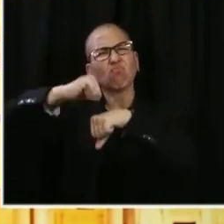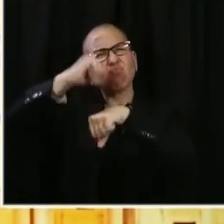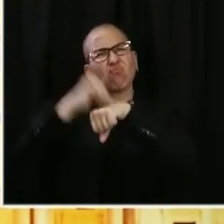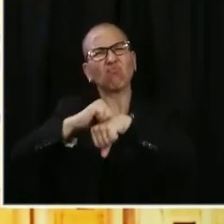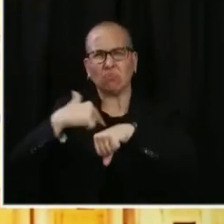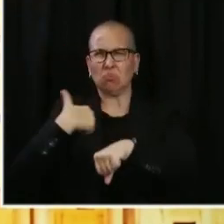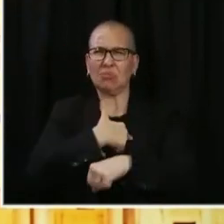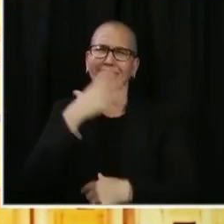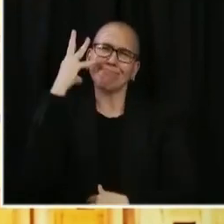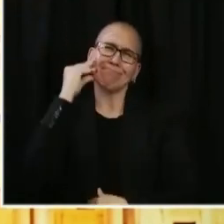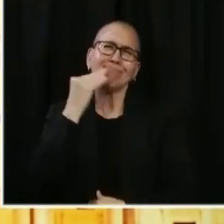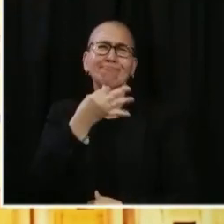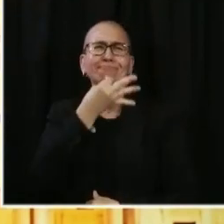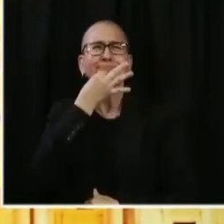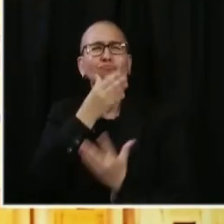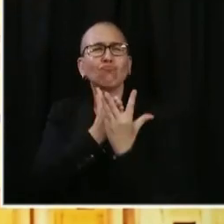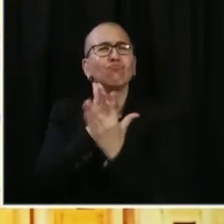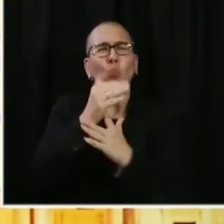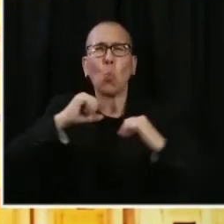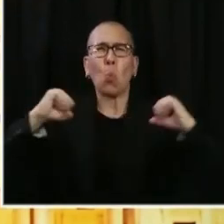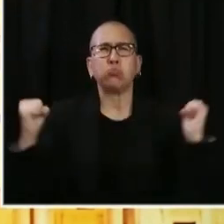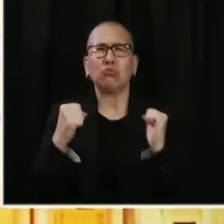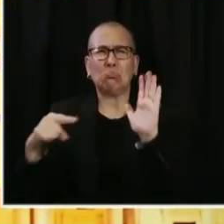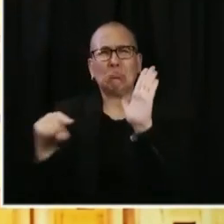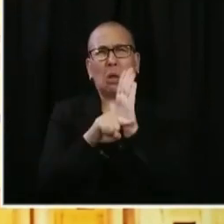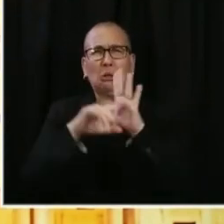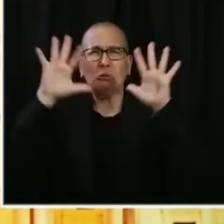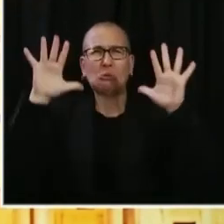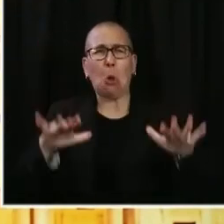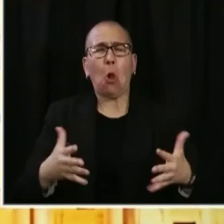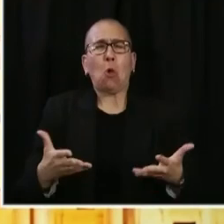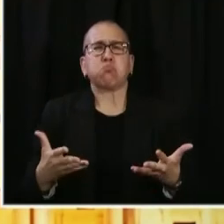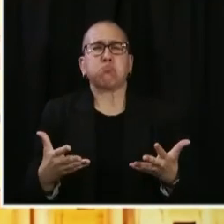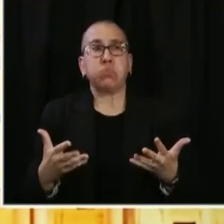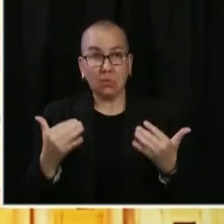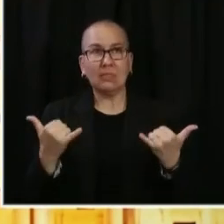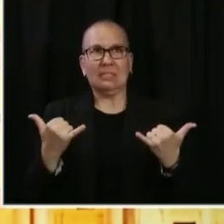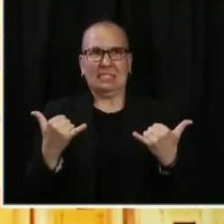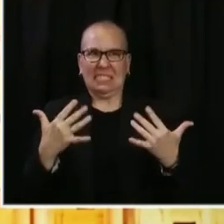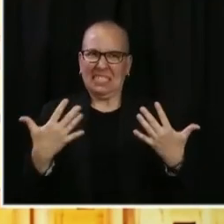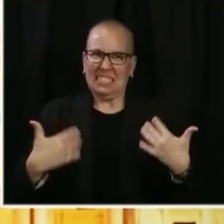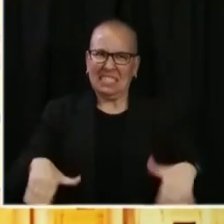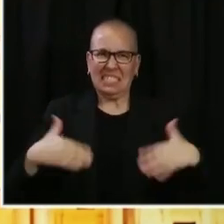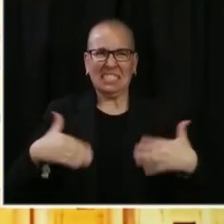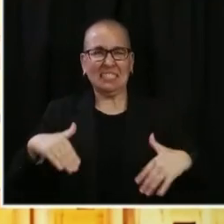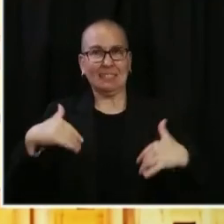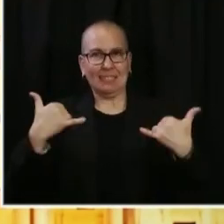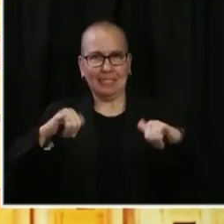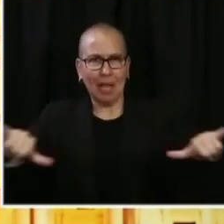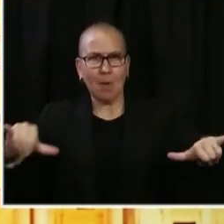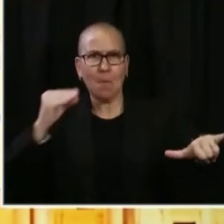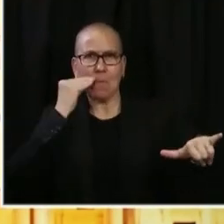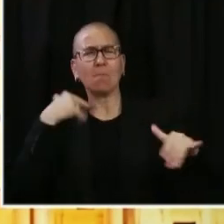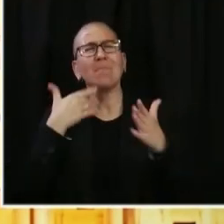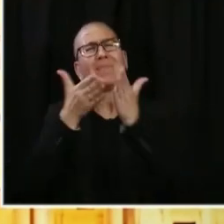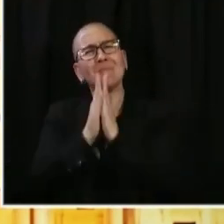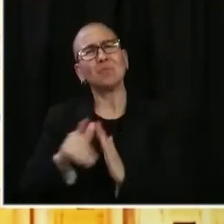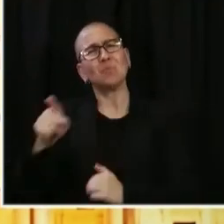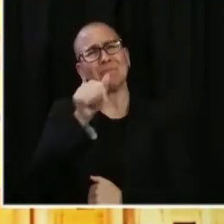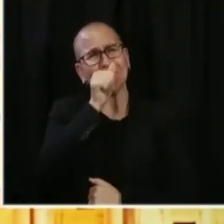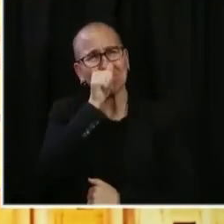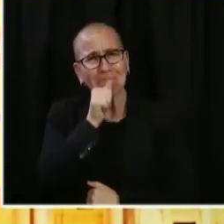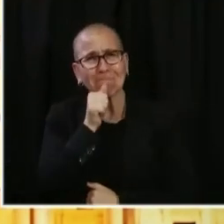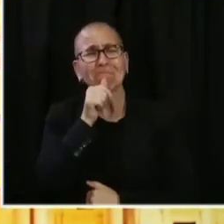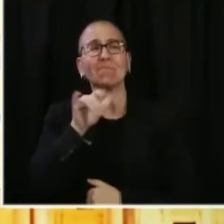told you we weren't ready. We asked you to slow the spread of the virus by staying home. We told you we needed time to prepare for this fight. We